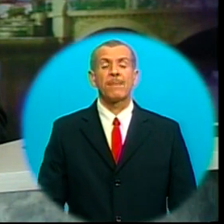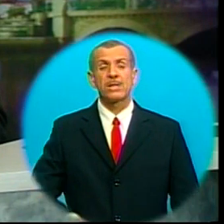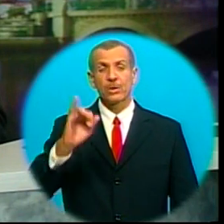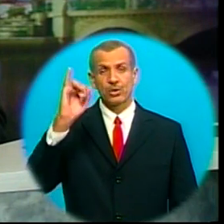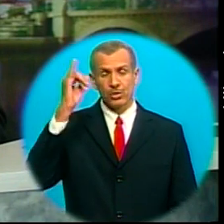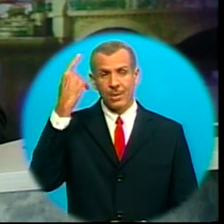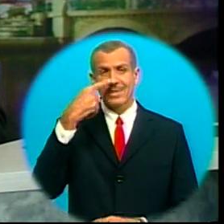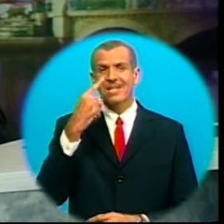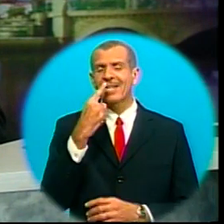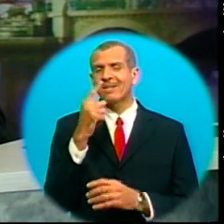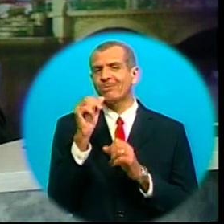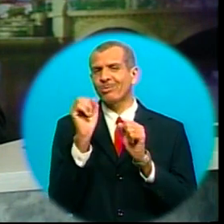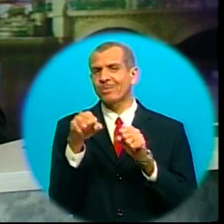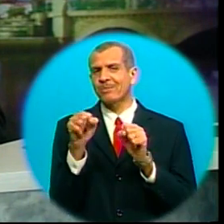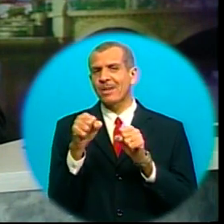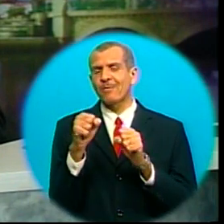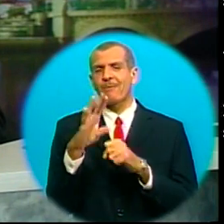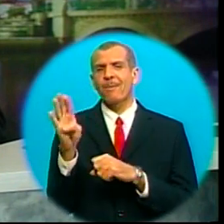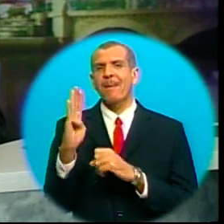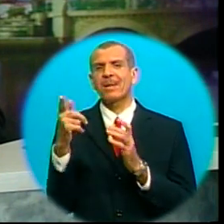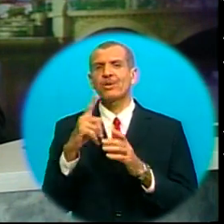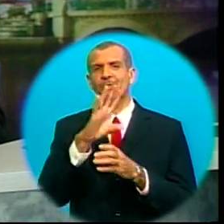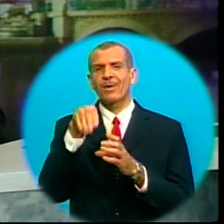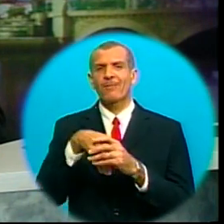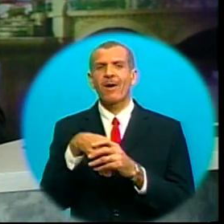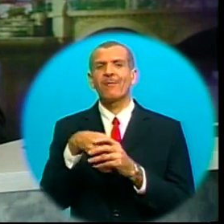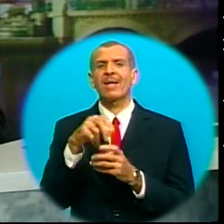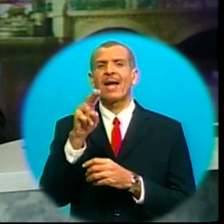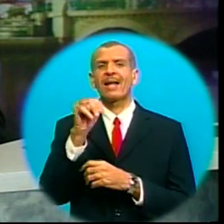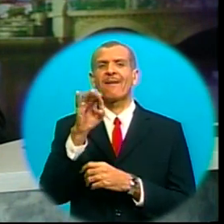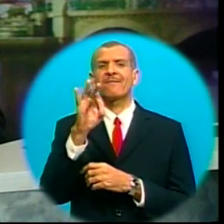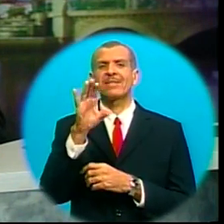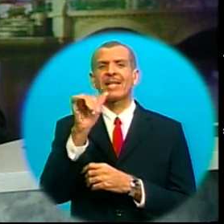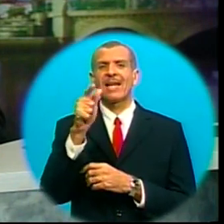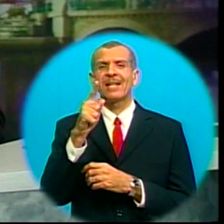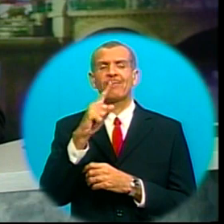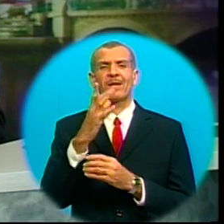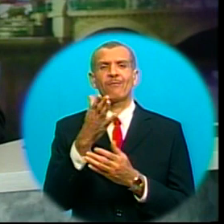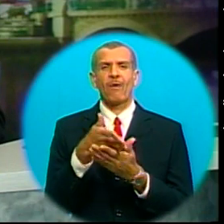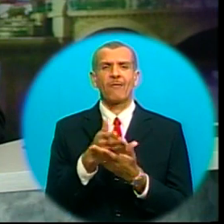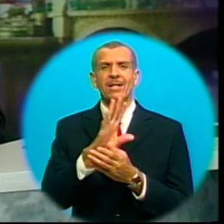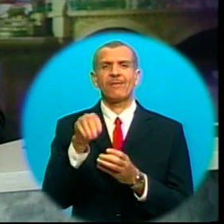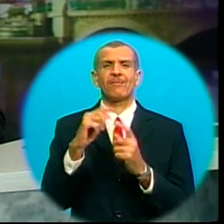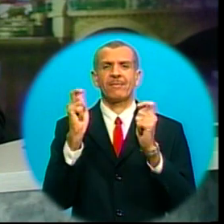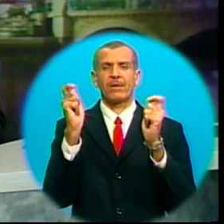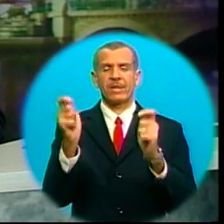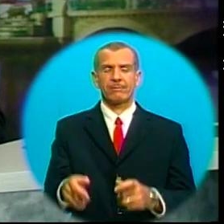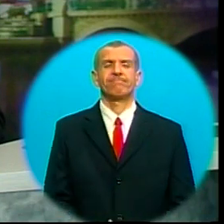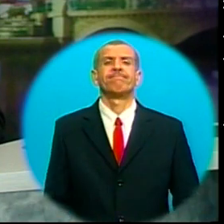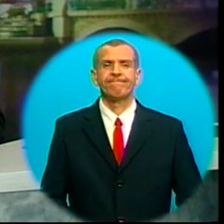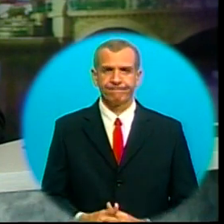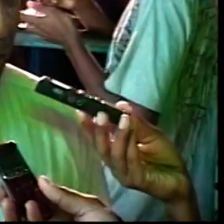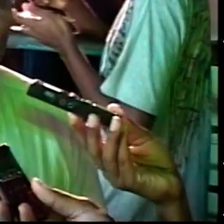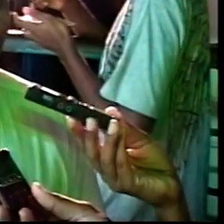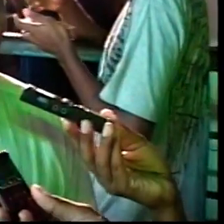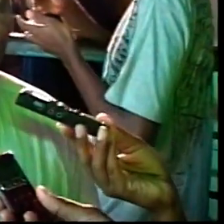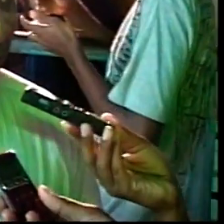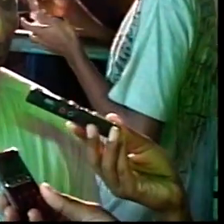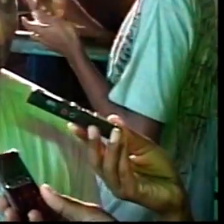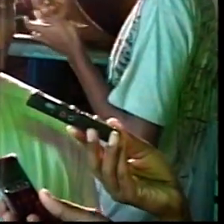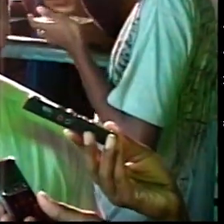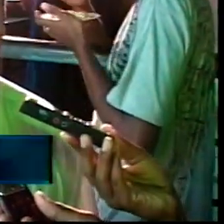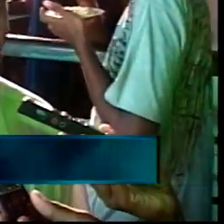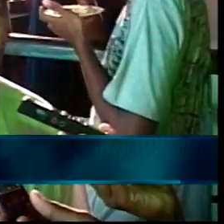Jemmett sees potential for some Barbadians who took part in NIFCA to be a part of the festival. It would certainly be nice on a night